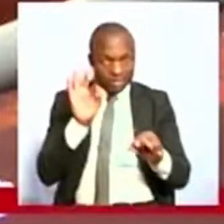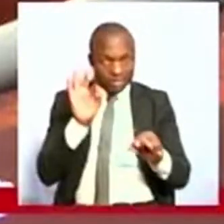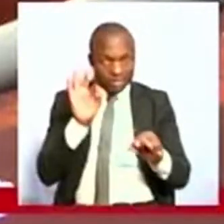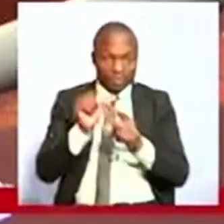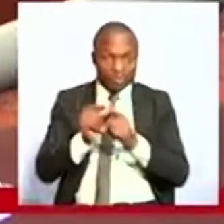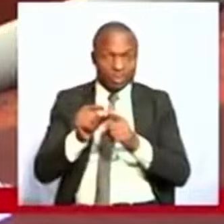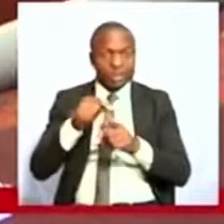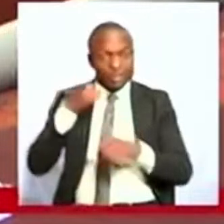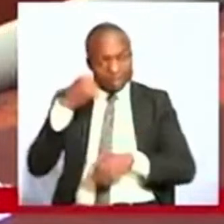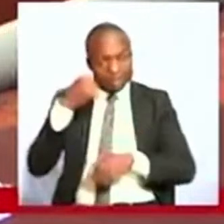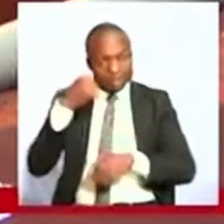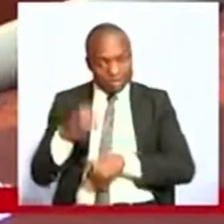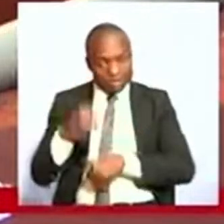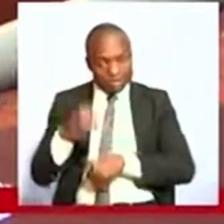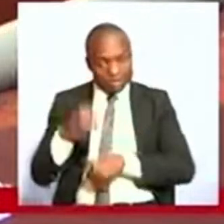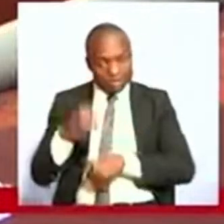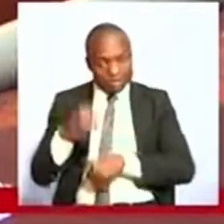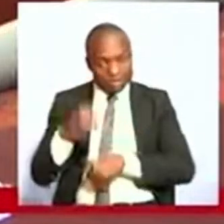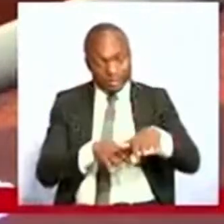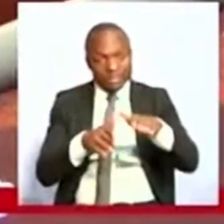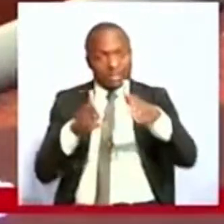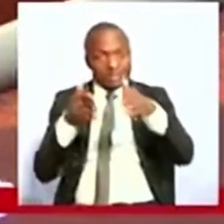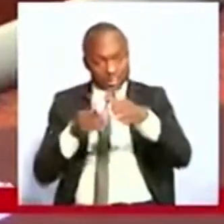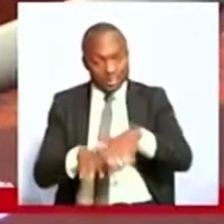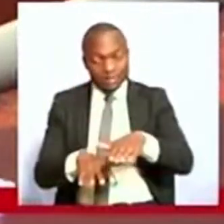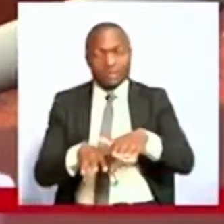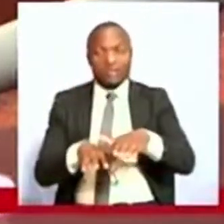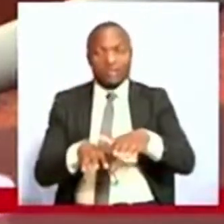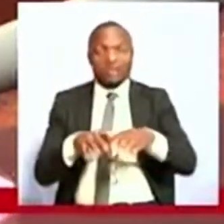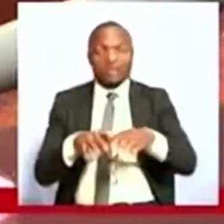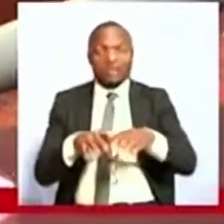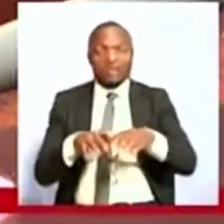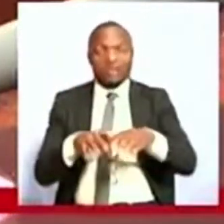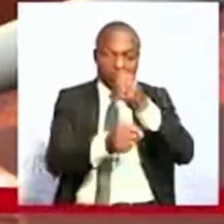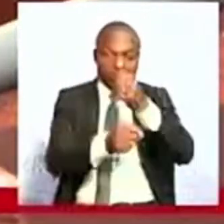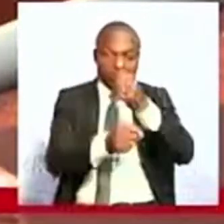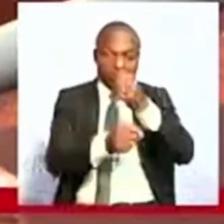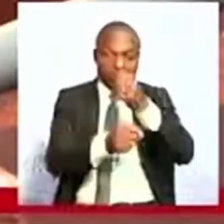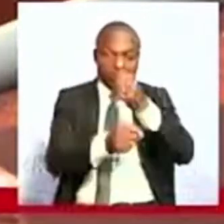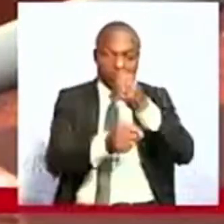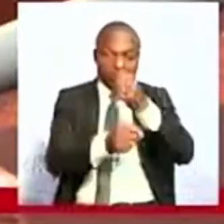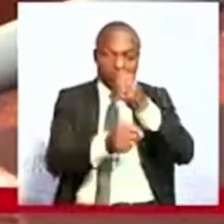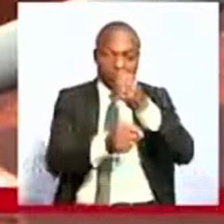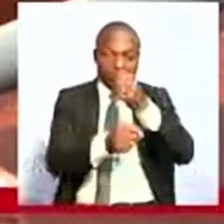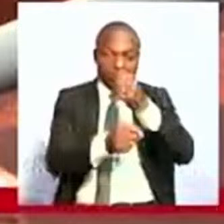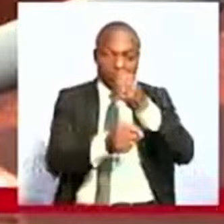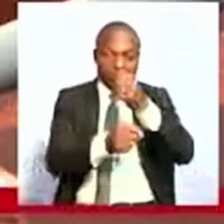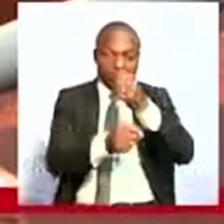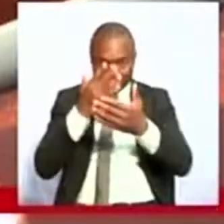suffer death everywhere and with the replacement of life imprisonment.